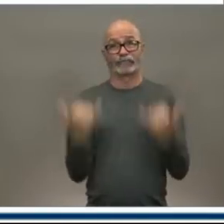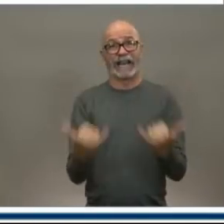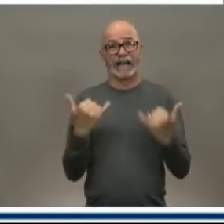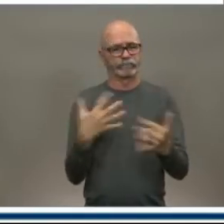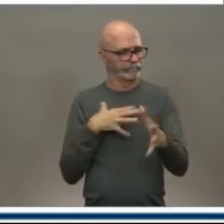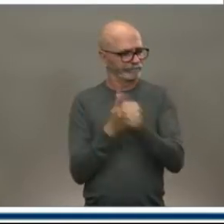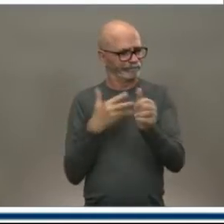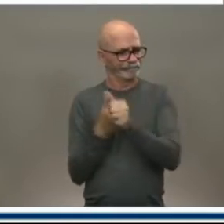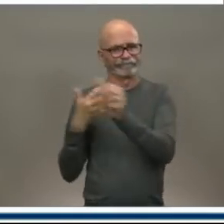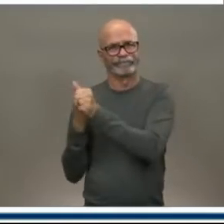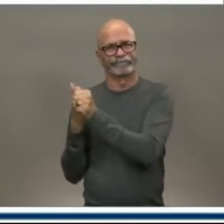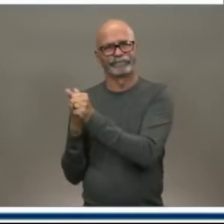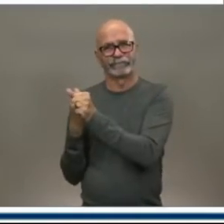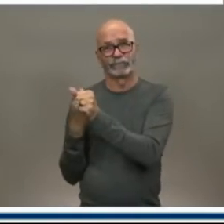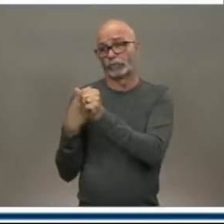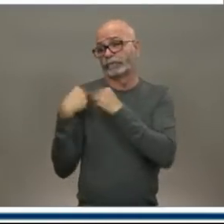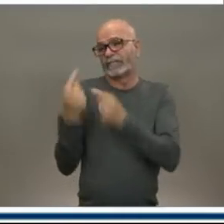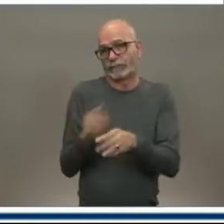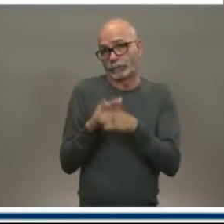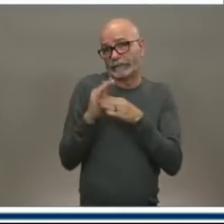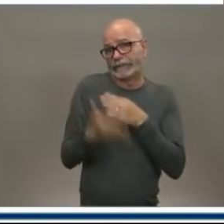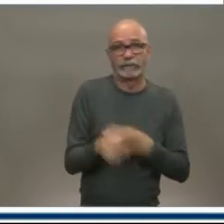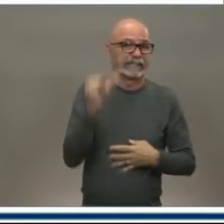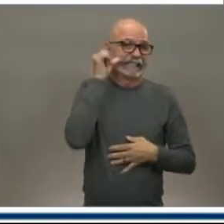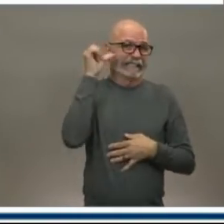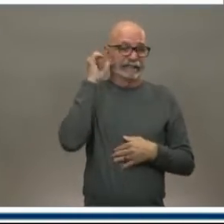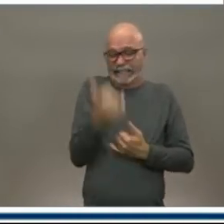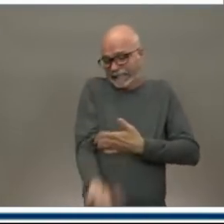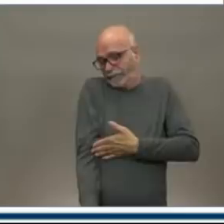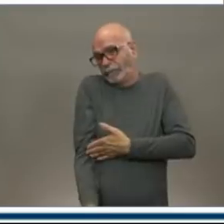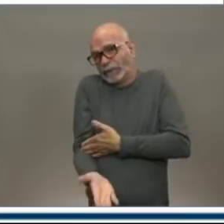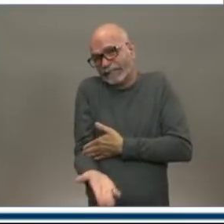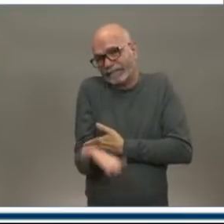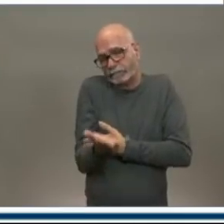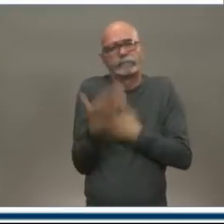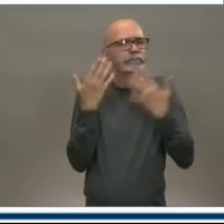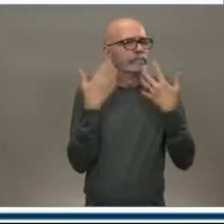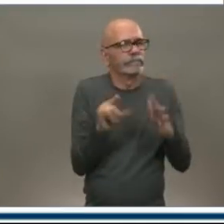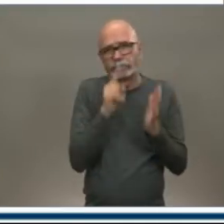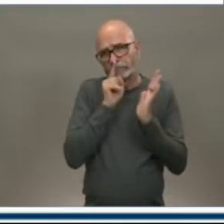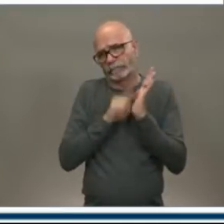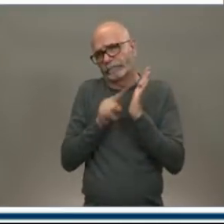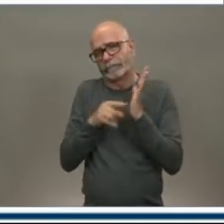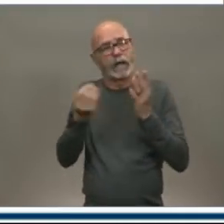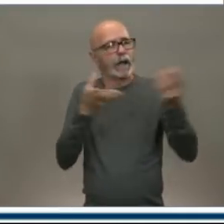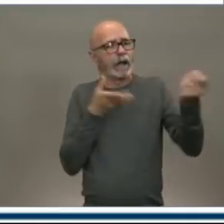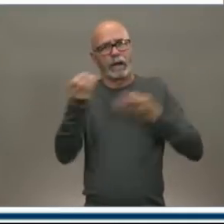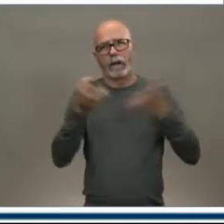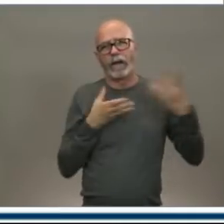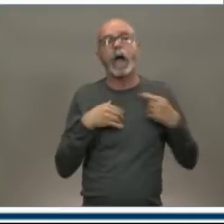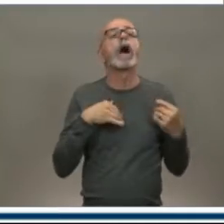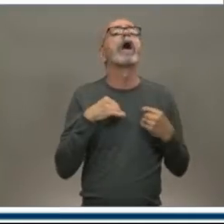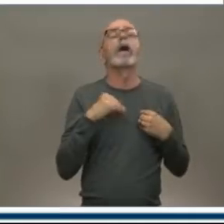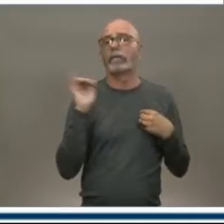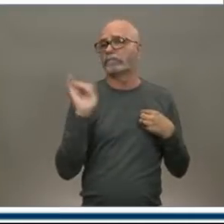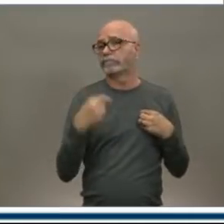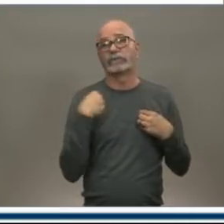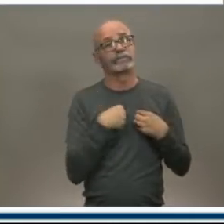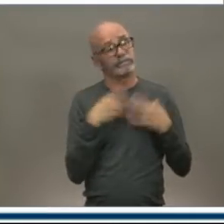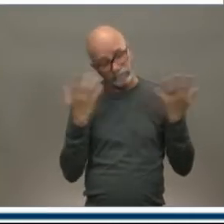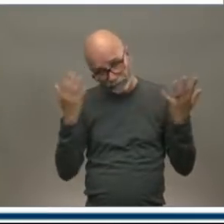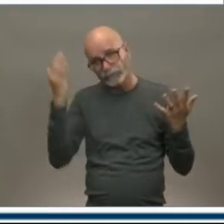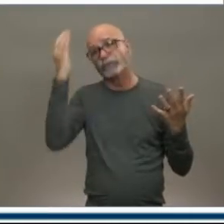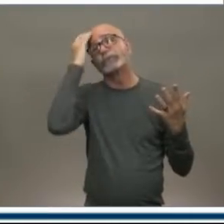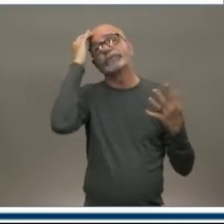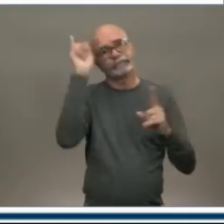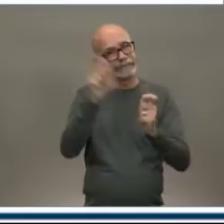updated over the weekend and yesterday, even this morning, from my medical officer of health team. Everything we're seeing so far points to that